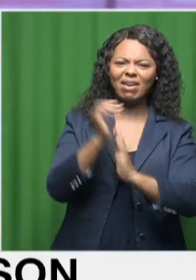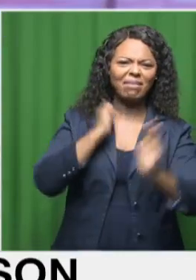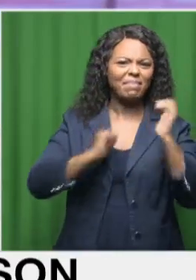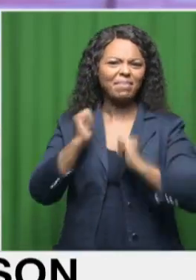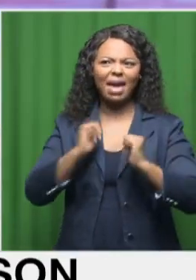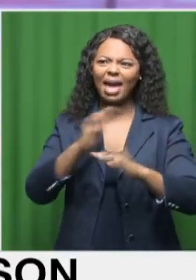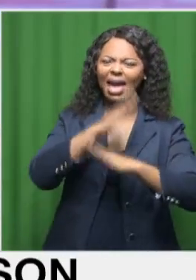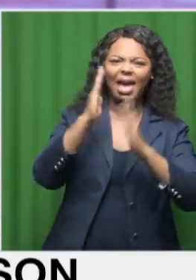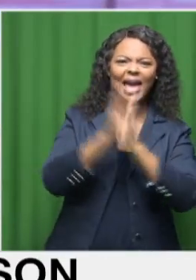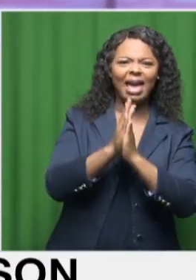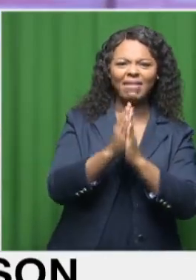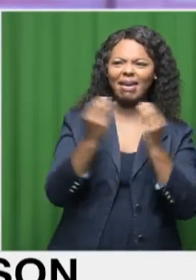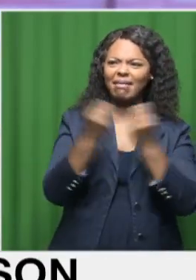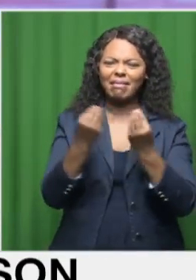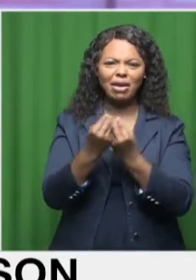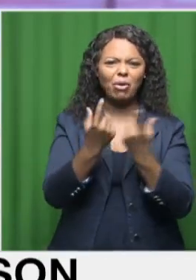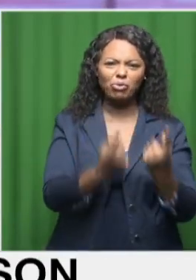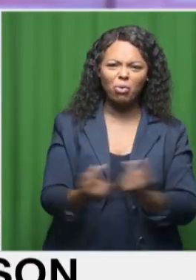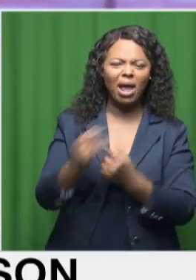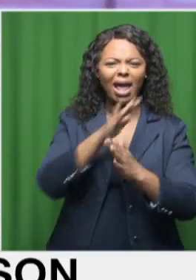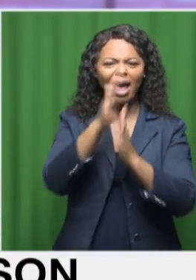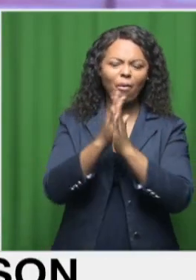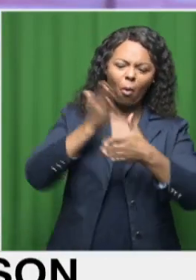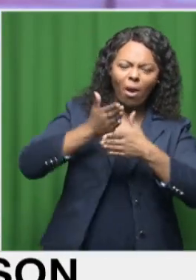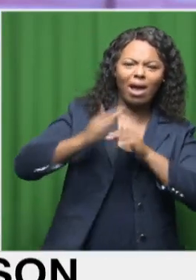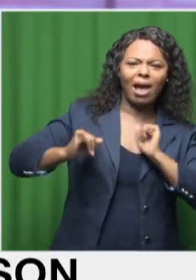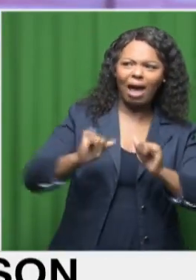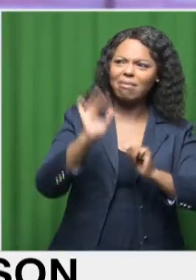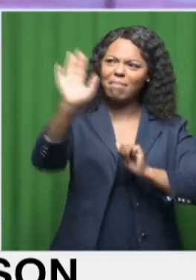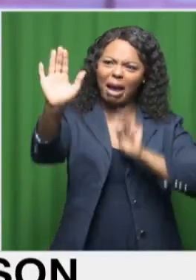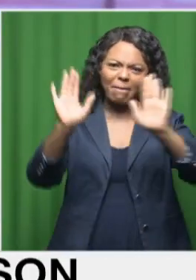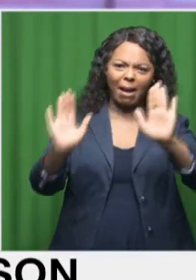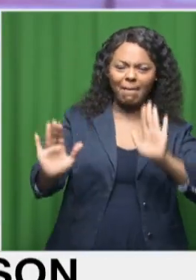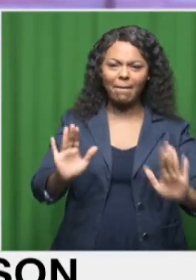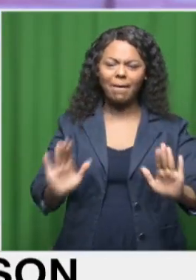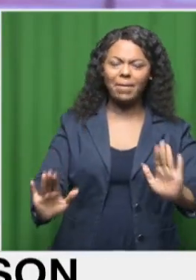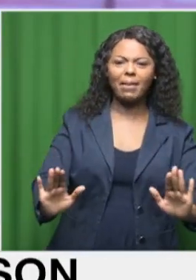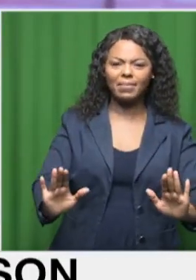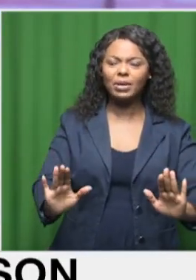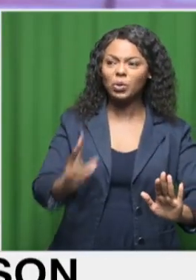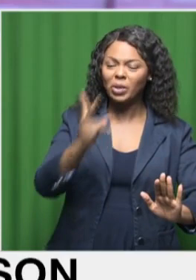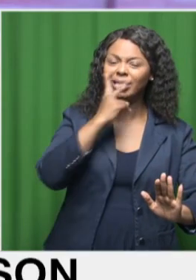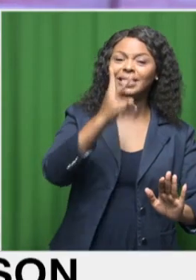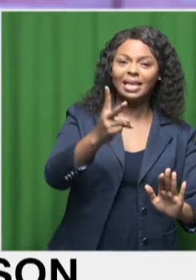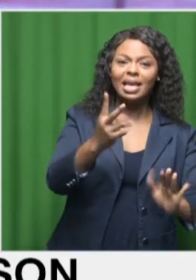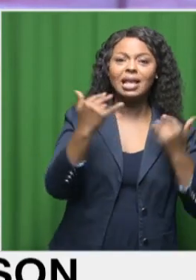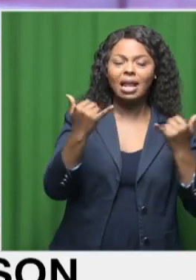made and some unseen photo. It is absolutely amazing. You will see it will